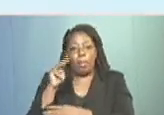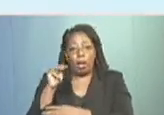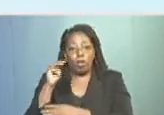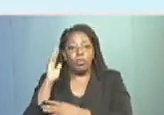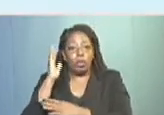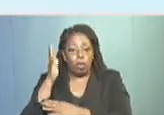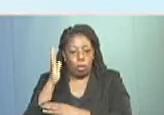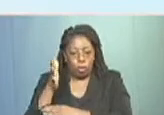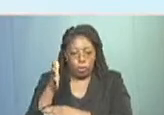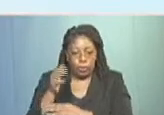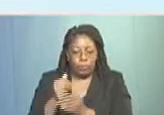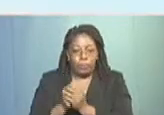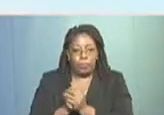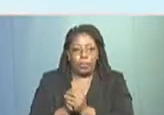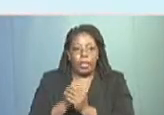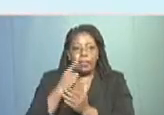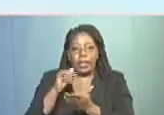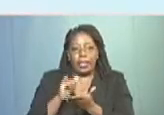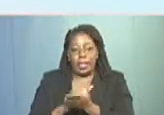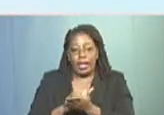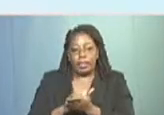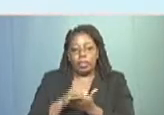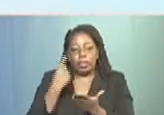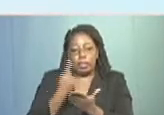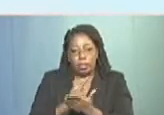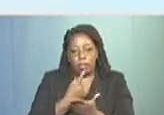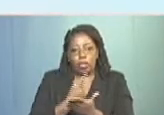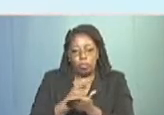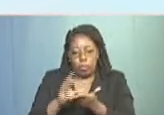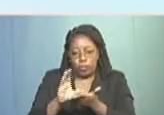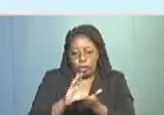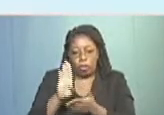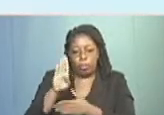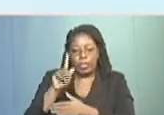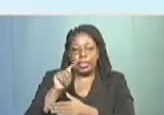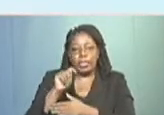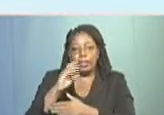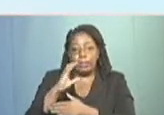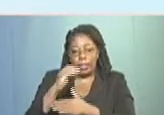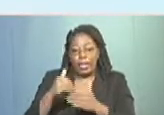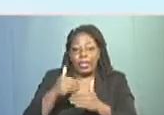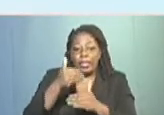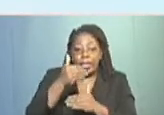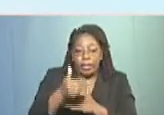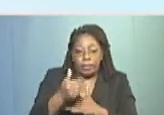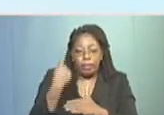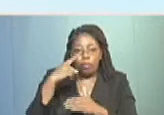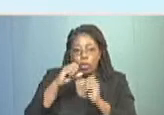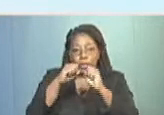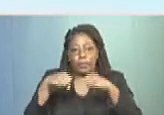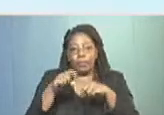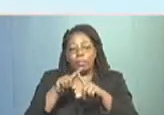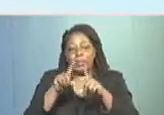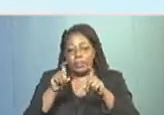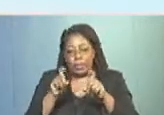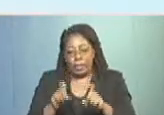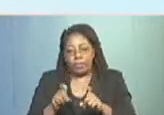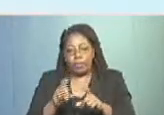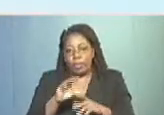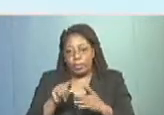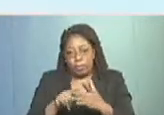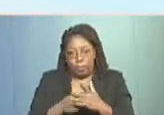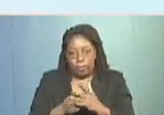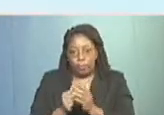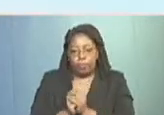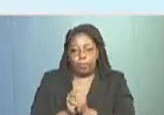Alert. A press release noting that those discussions will center on BTC's next steps for system testing and implementation.